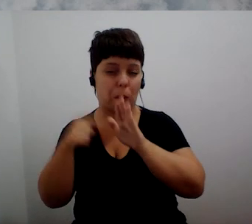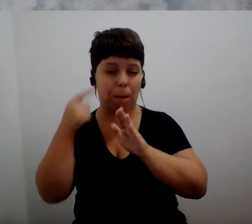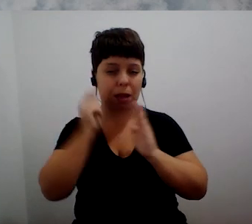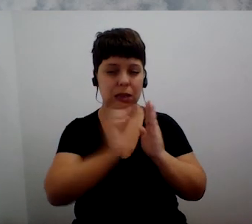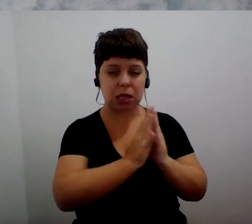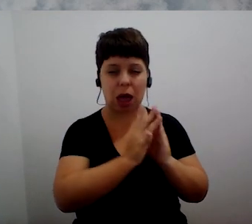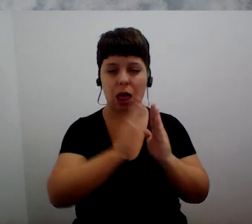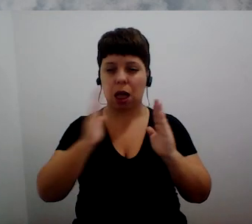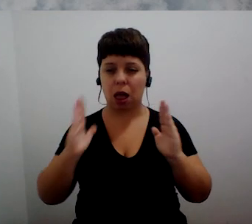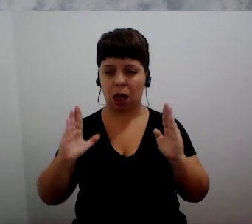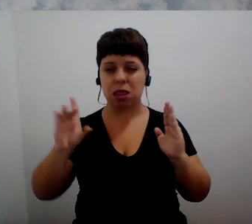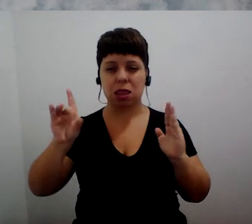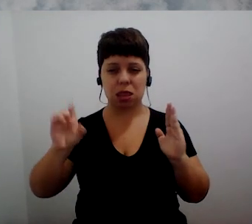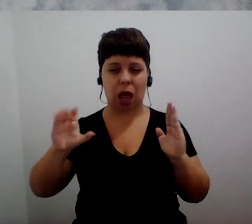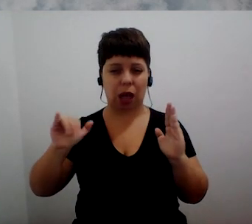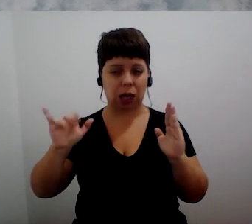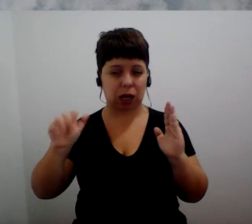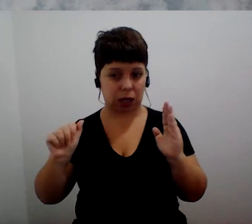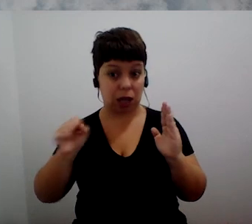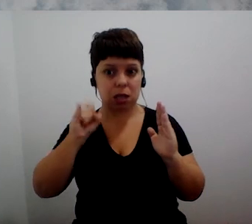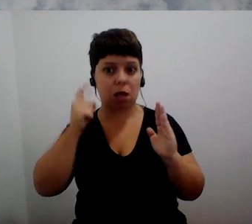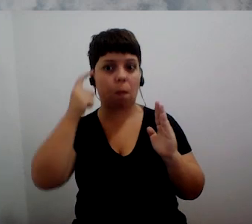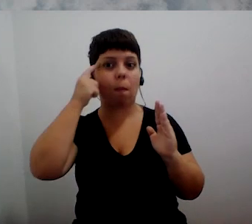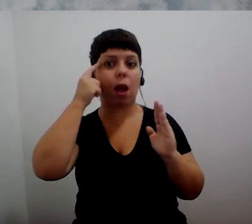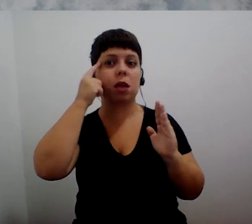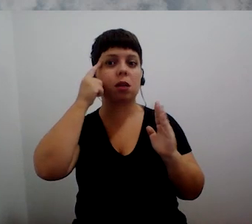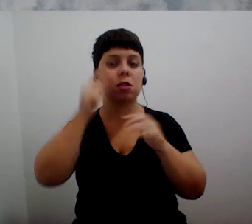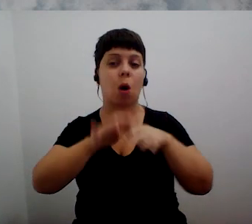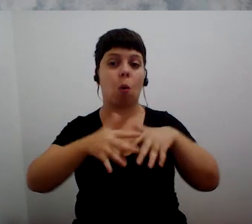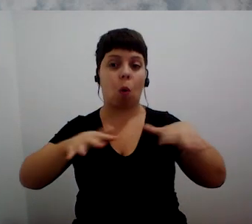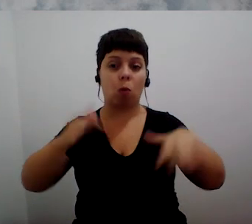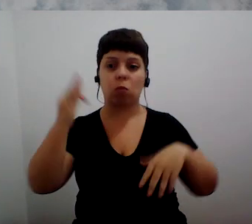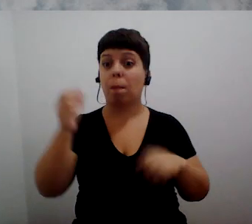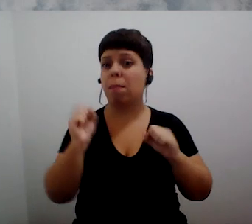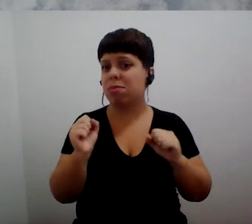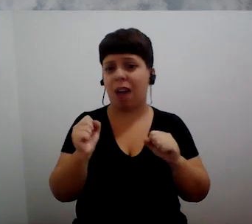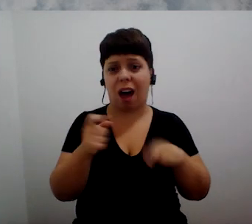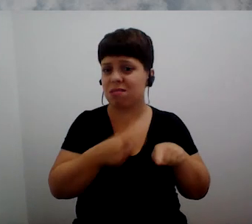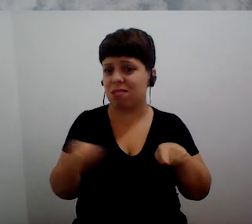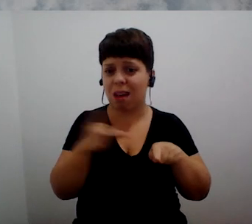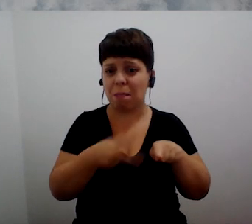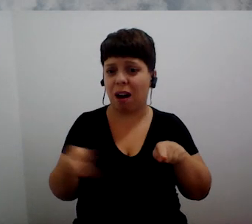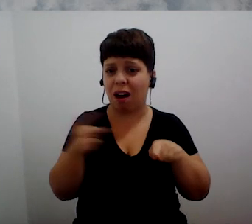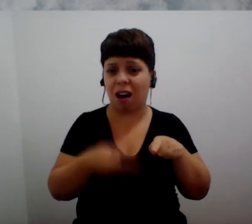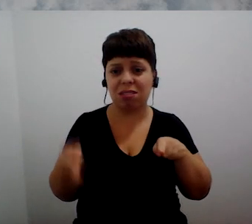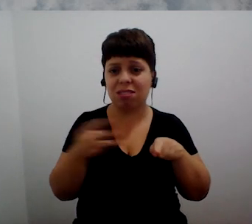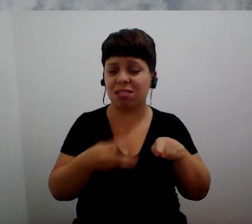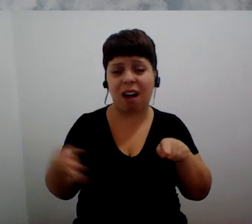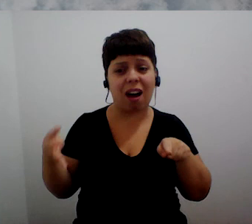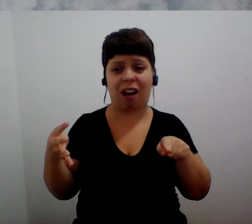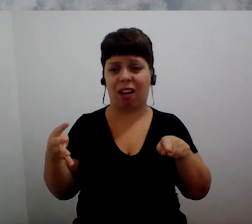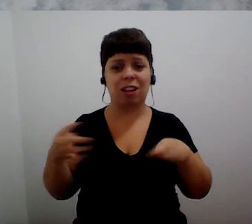we could spend weeks here discussing what would be the strategies to face all these